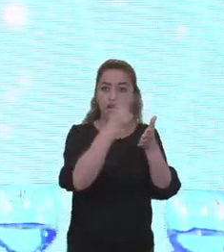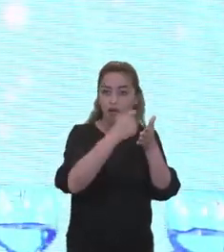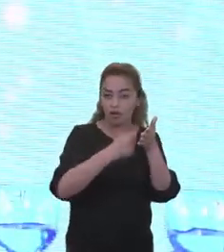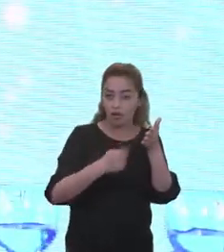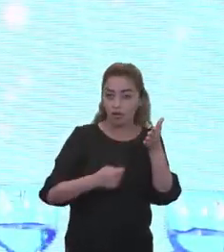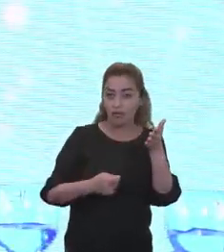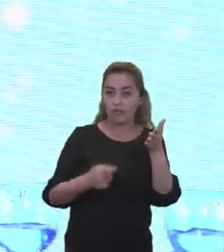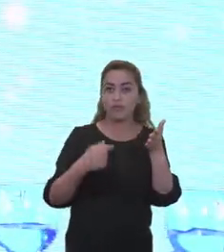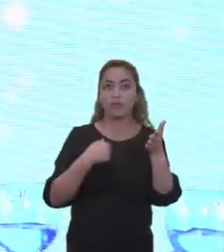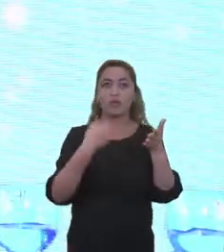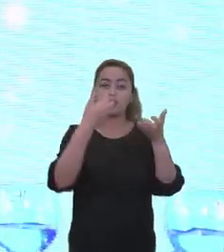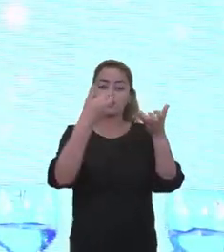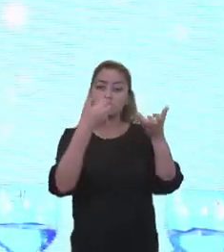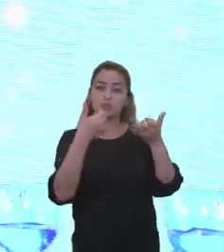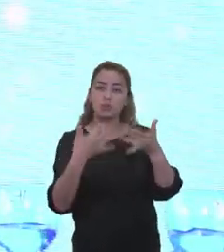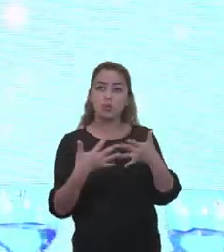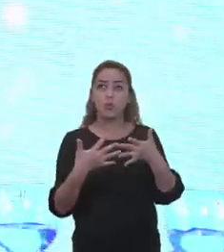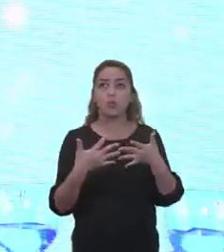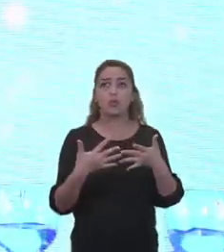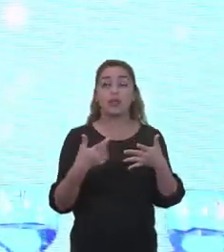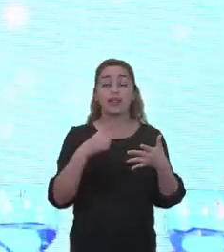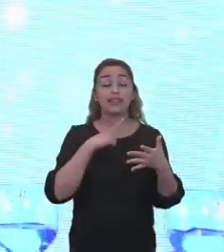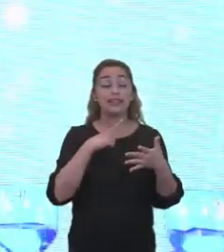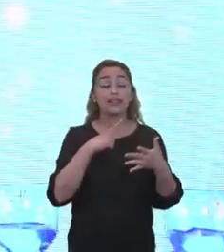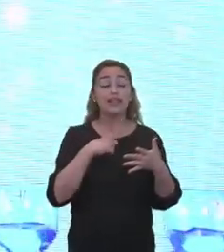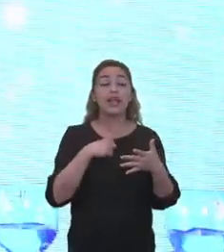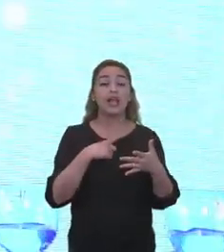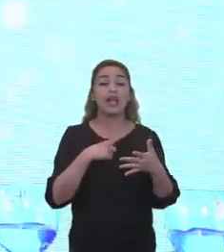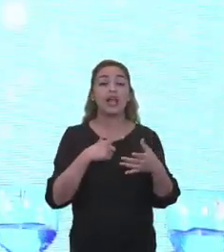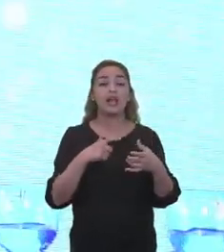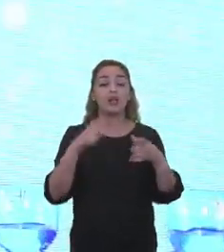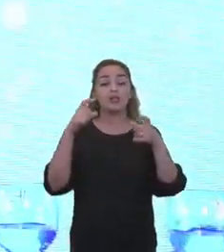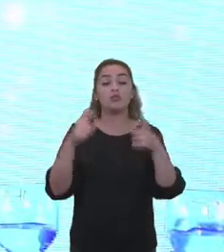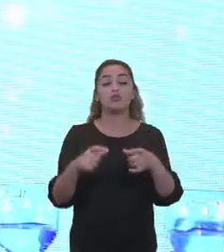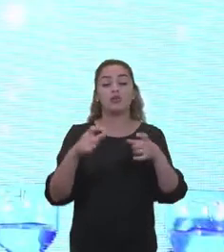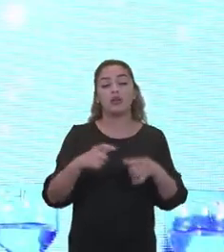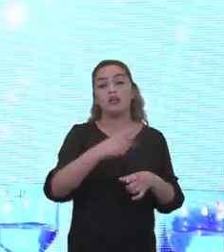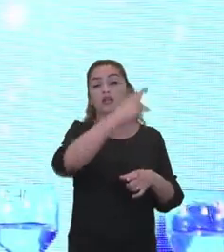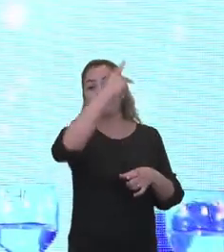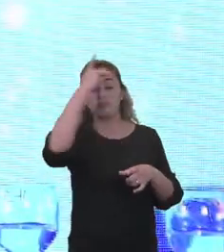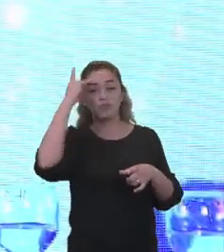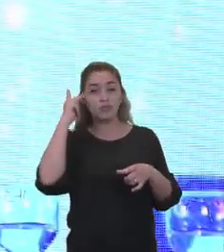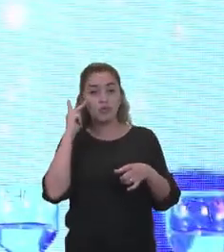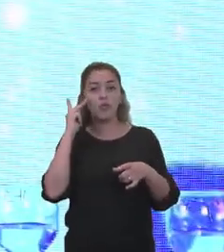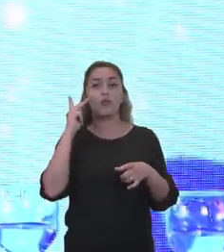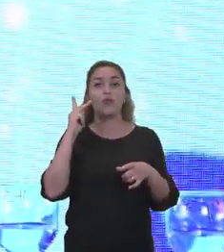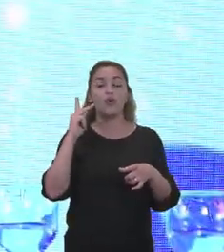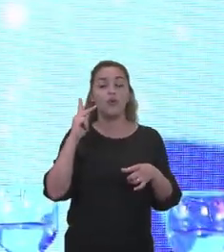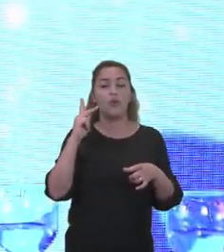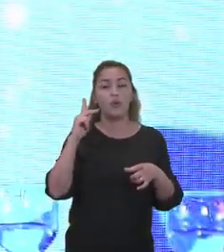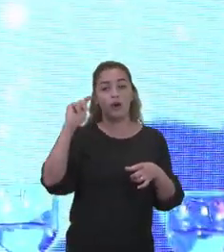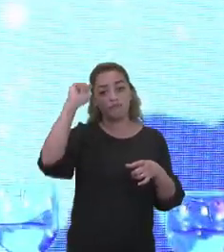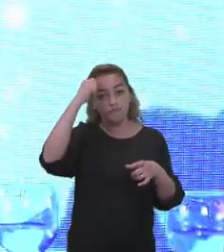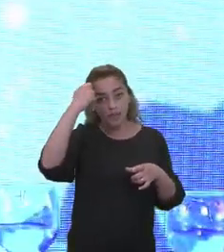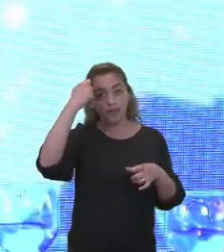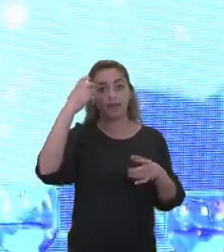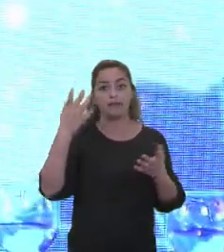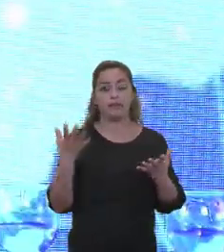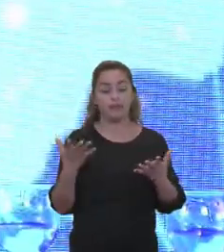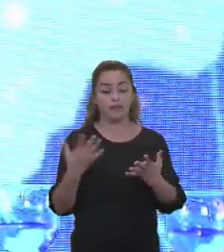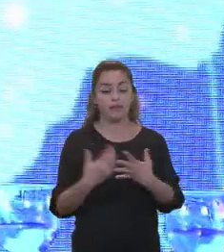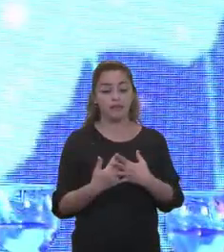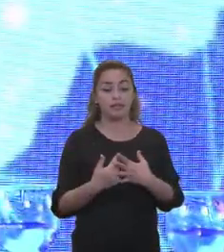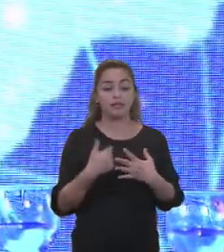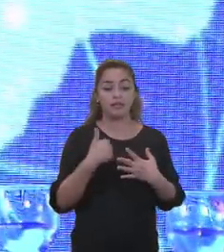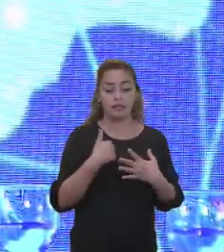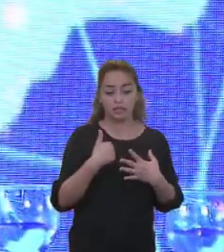more space to leadership, to the black leadership. As they are talking so much about technology, I will take